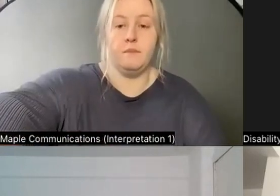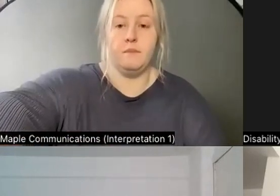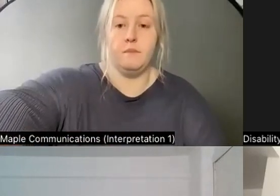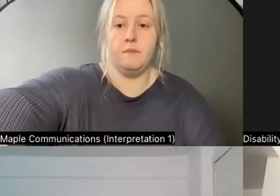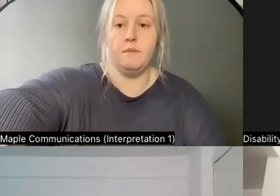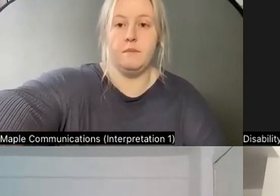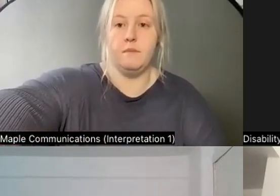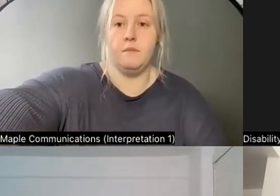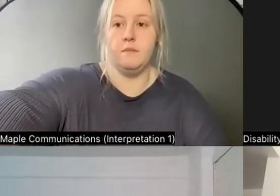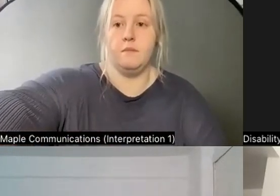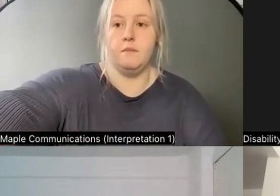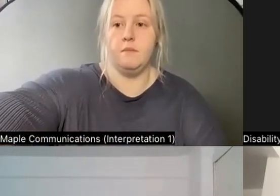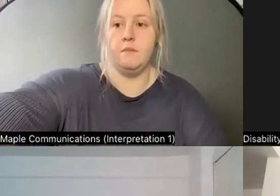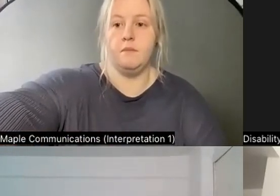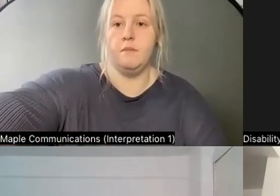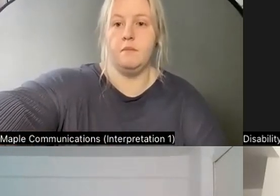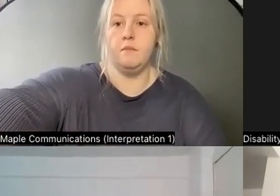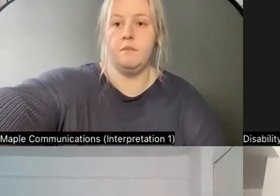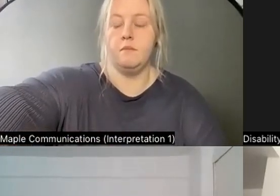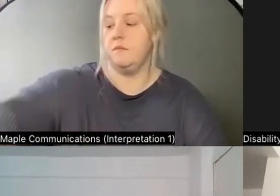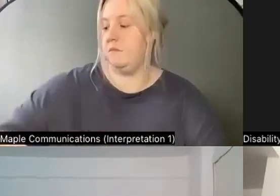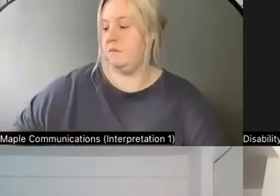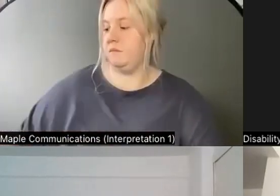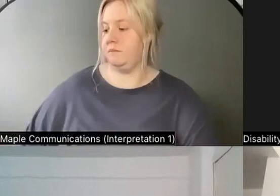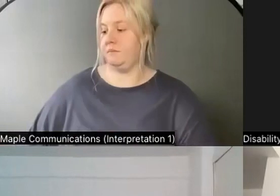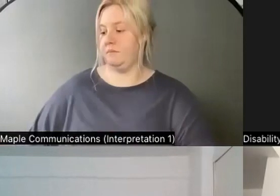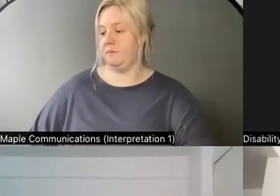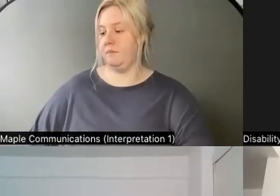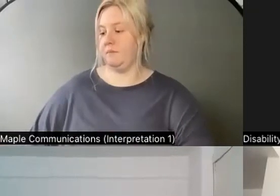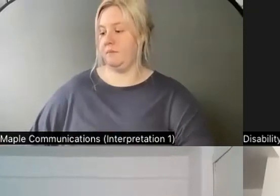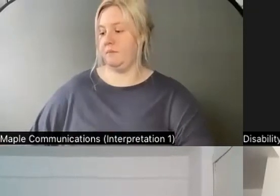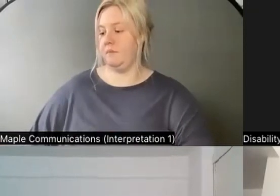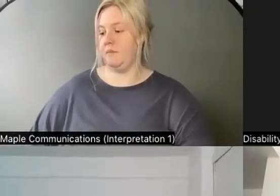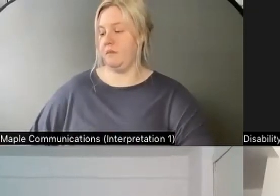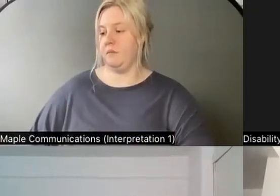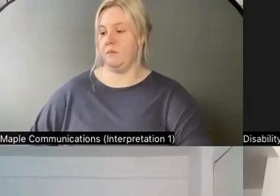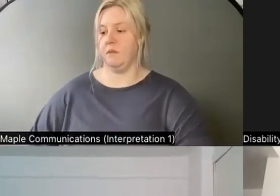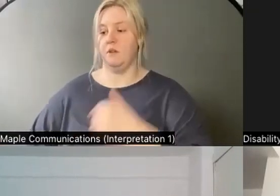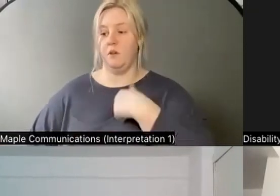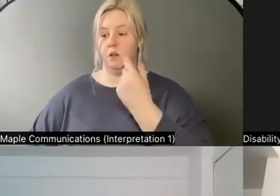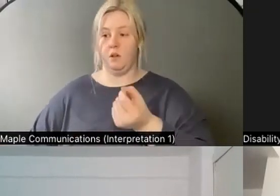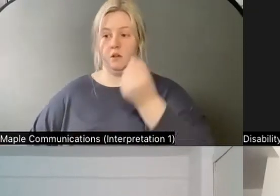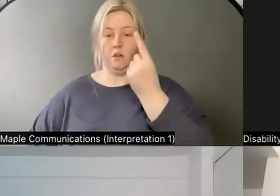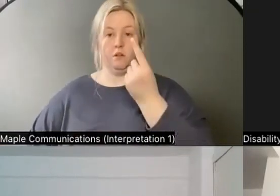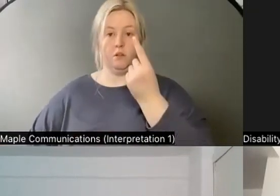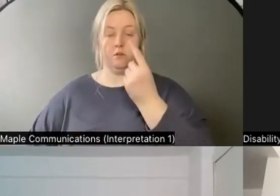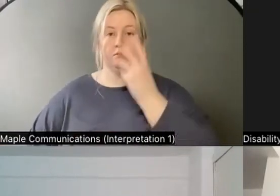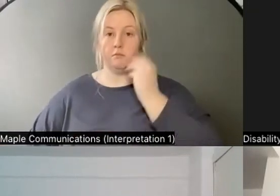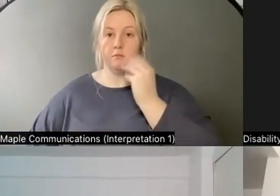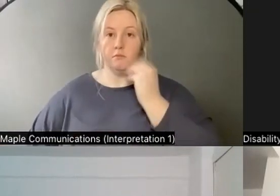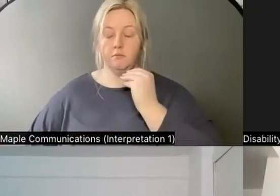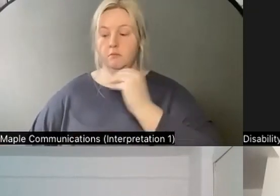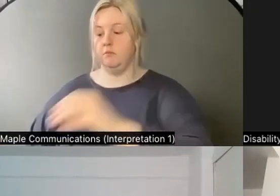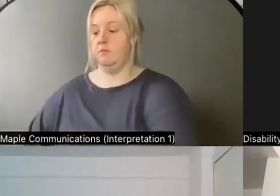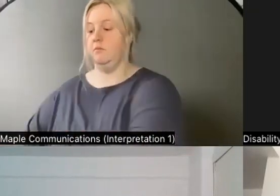want people to appreciate that this starts from the